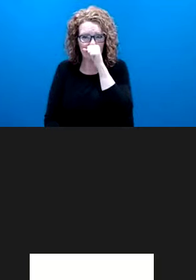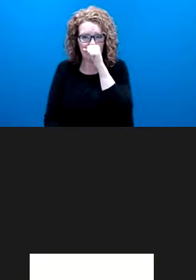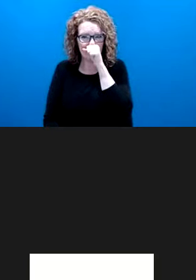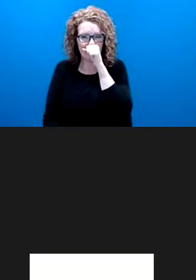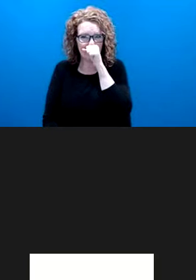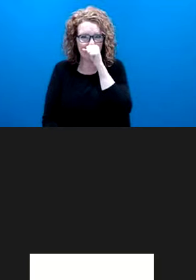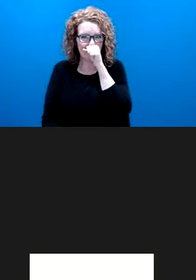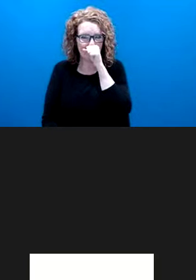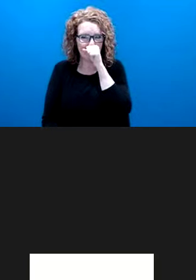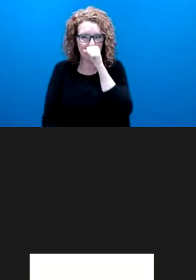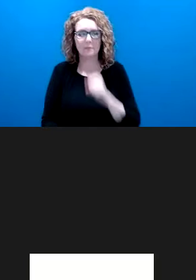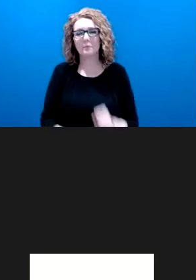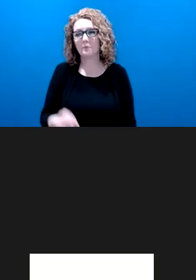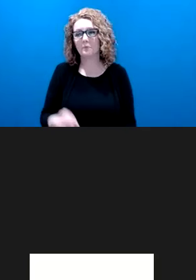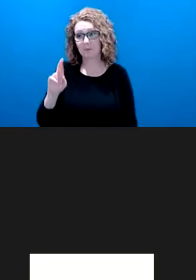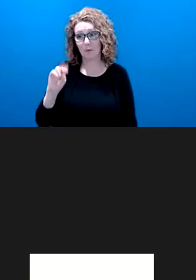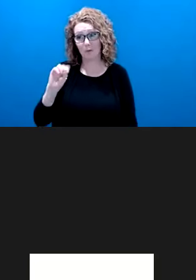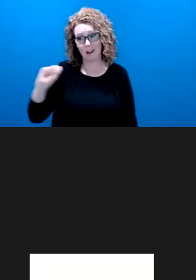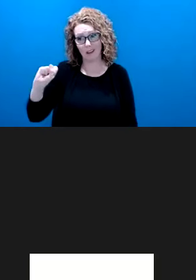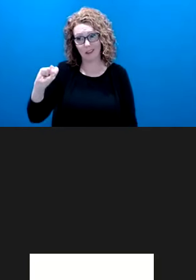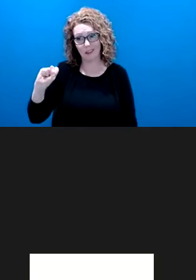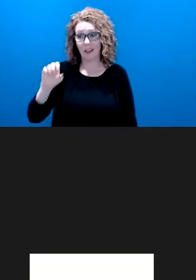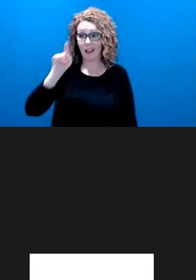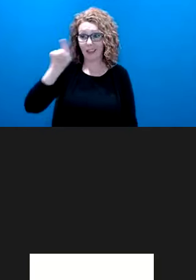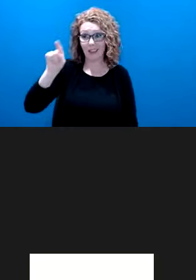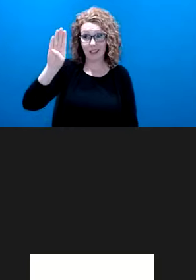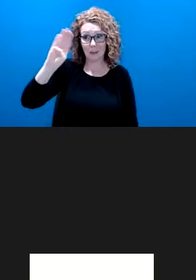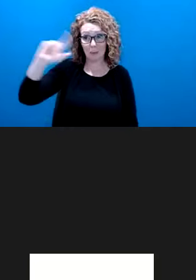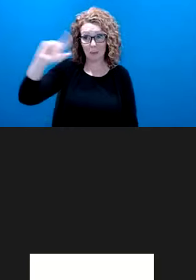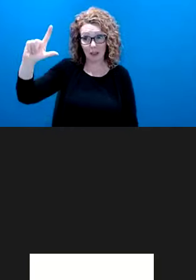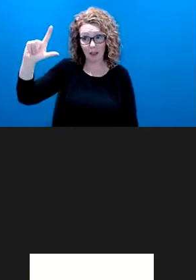I would need to look at the bill again,